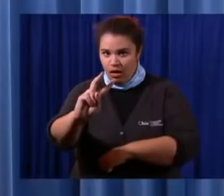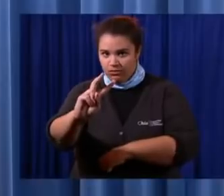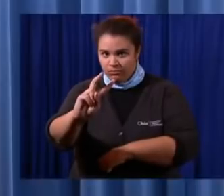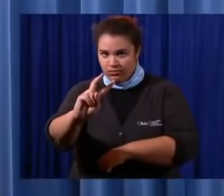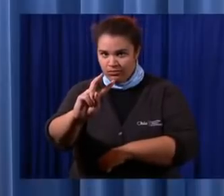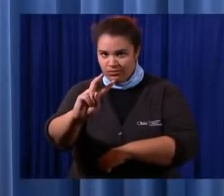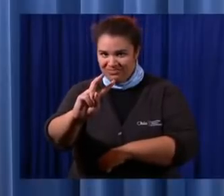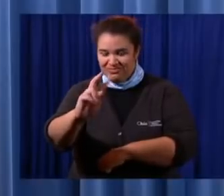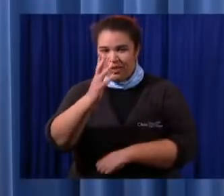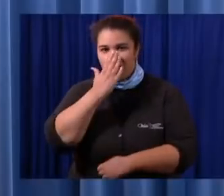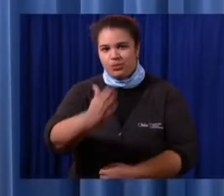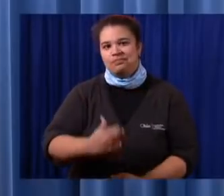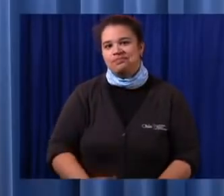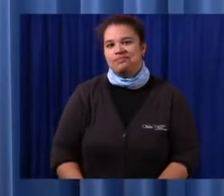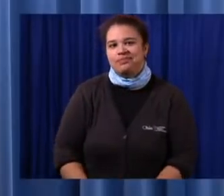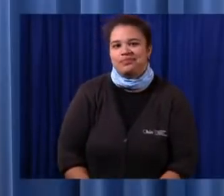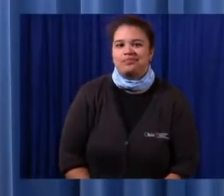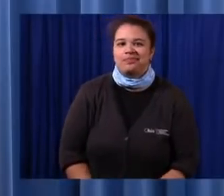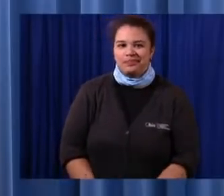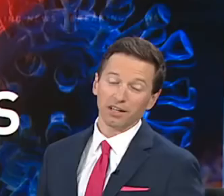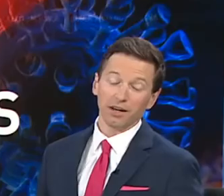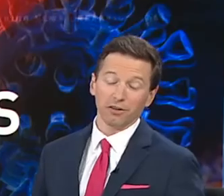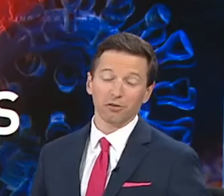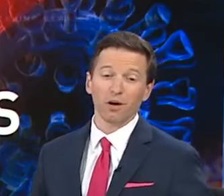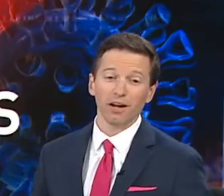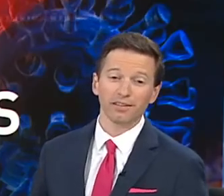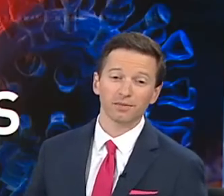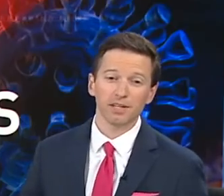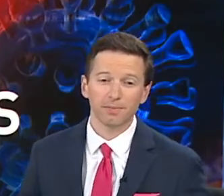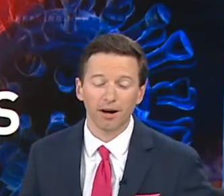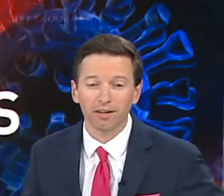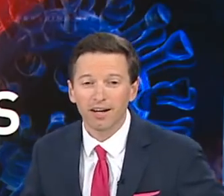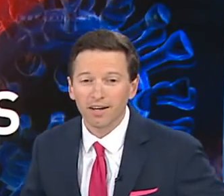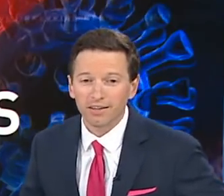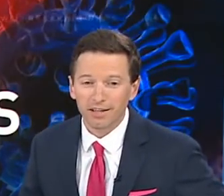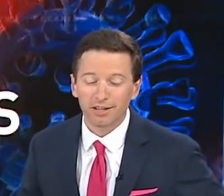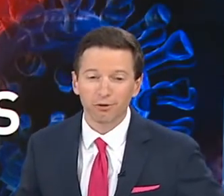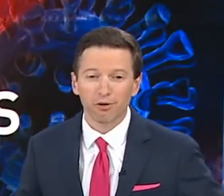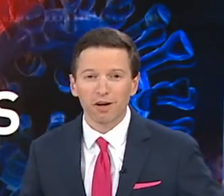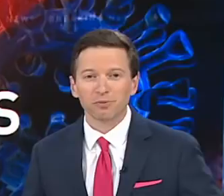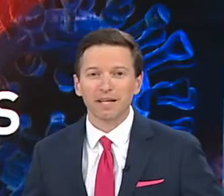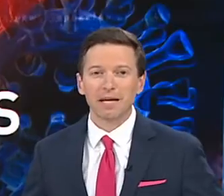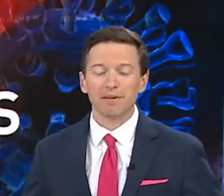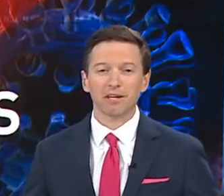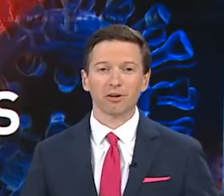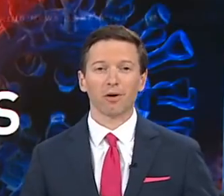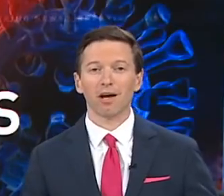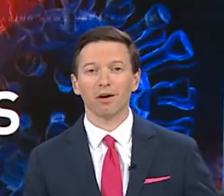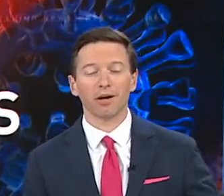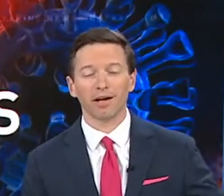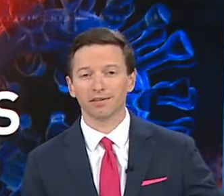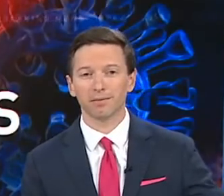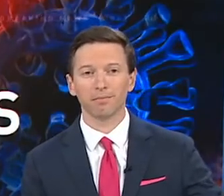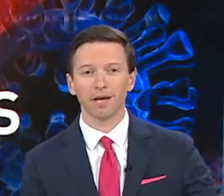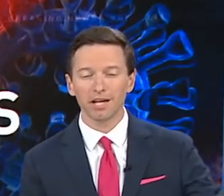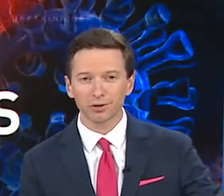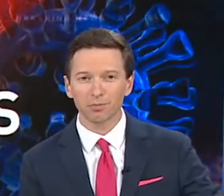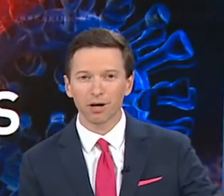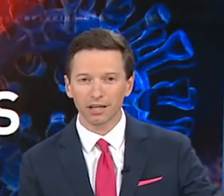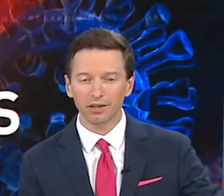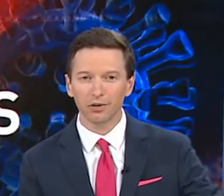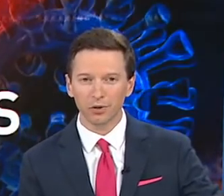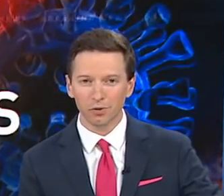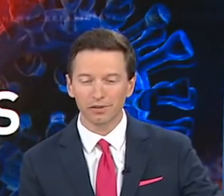much. You've been listening to Governor DeWine speak about the coronavirus pandemic here in Ohio and some